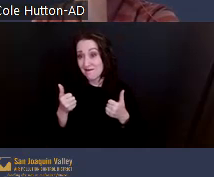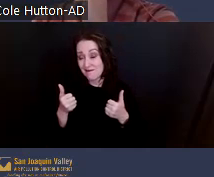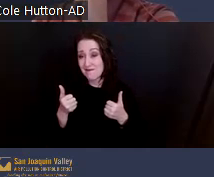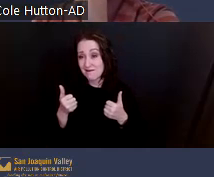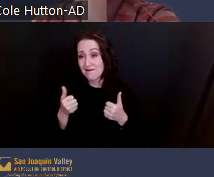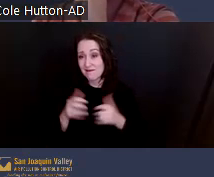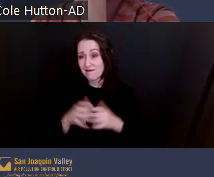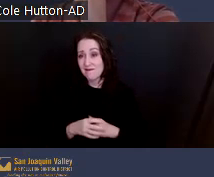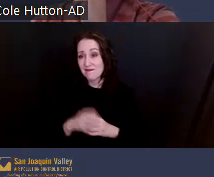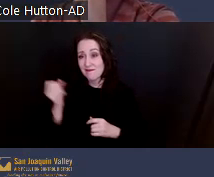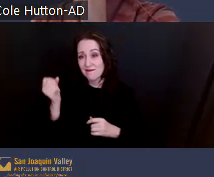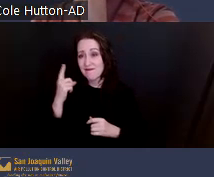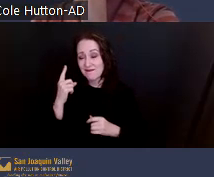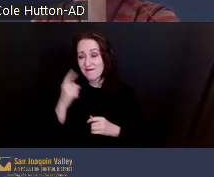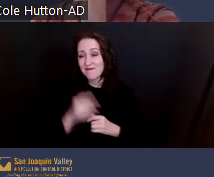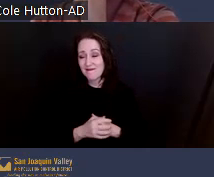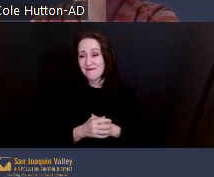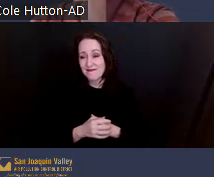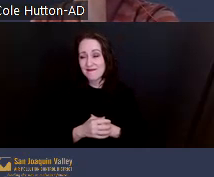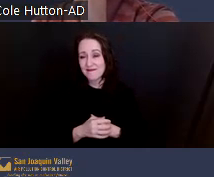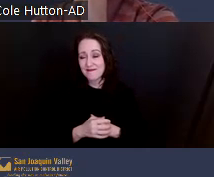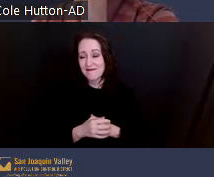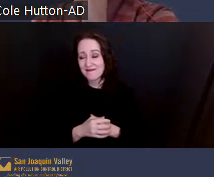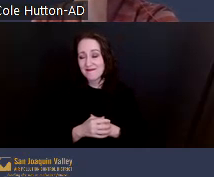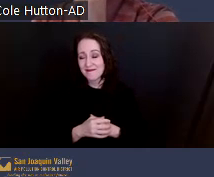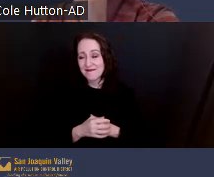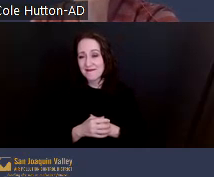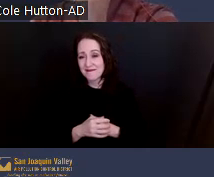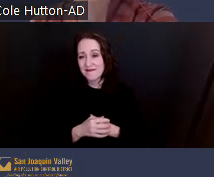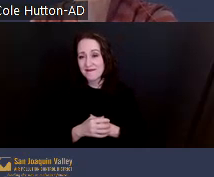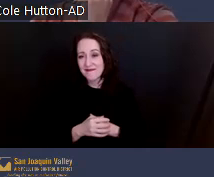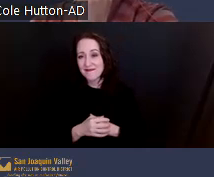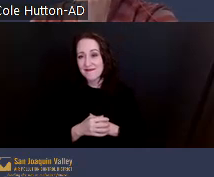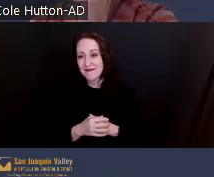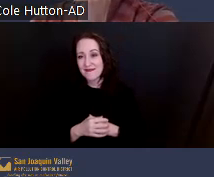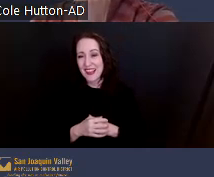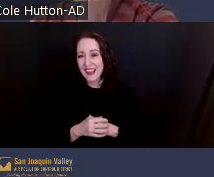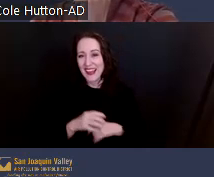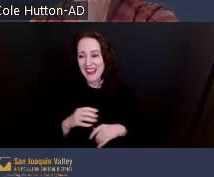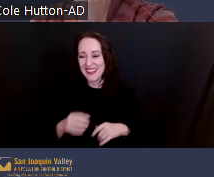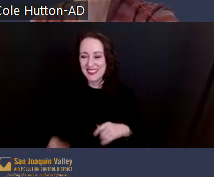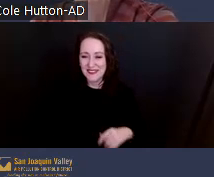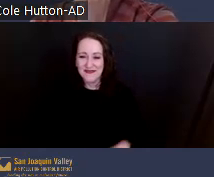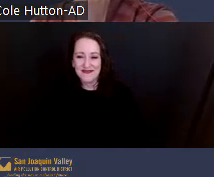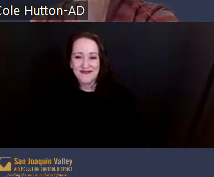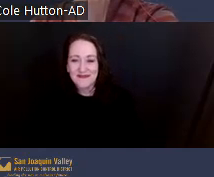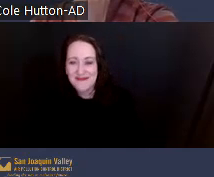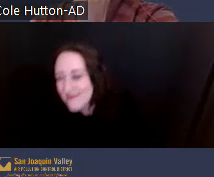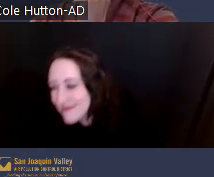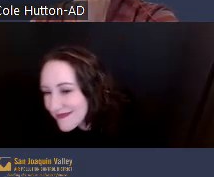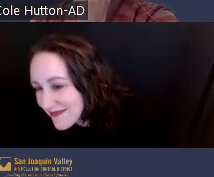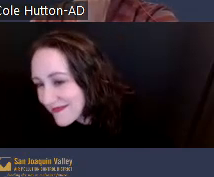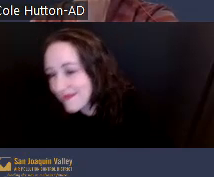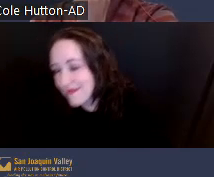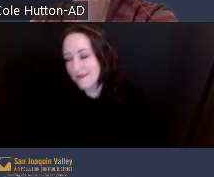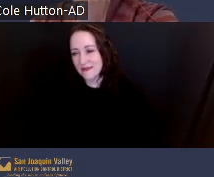your interpreter, linguistics interpreter? Okay, so bring the chair up a little bit so that I can't see down the bottom.